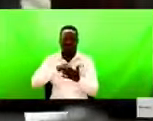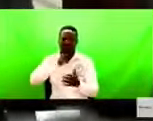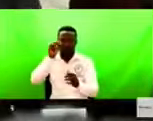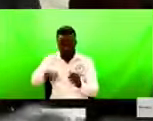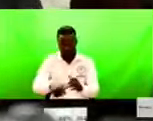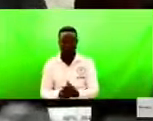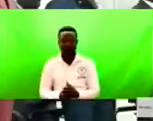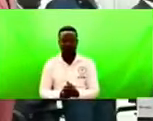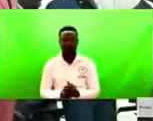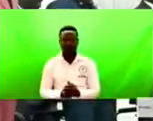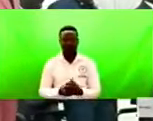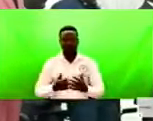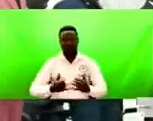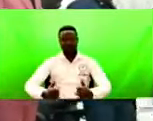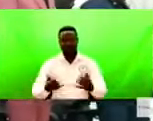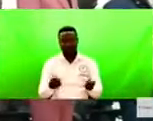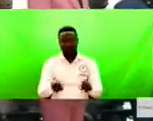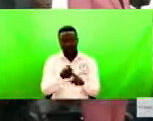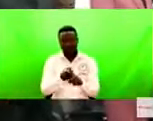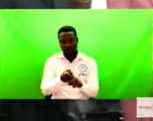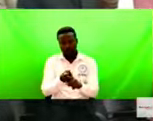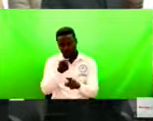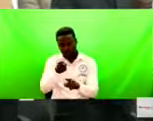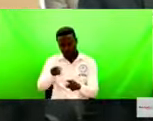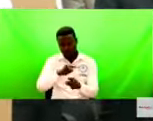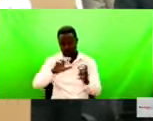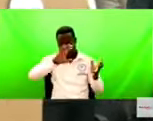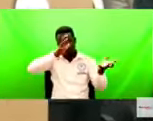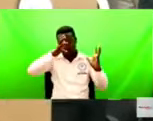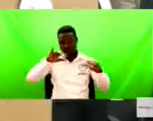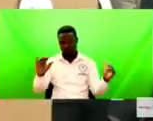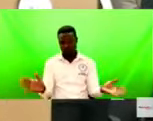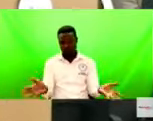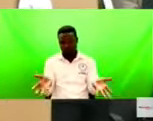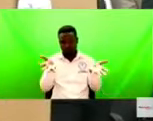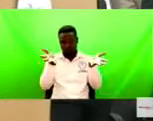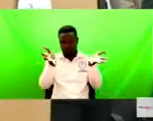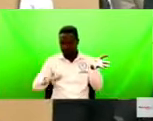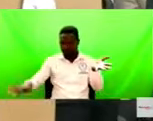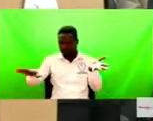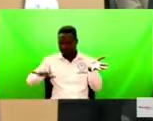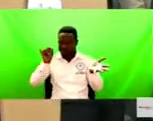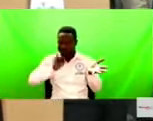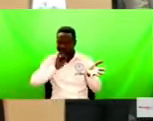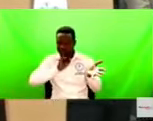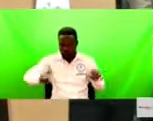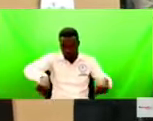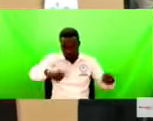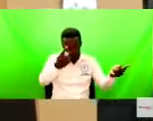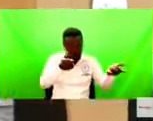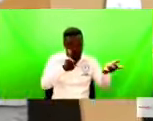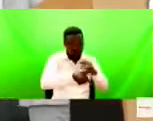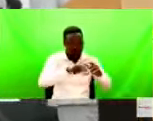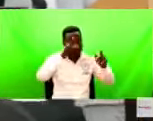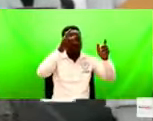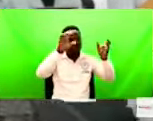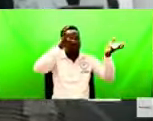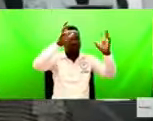And listen to this. Whenever the cloud lifts, they set out. Wherever the cloud